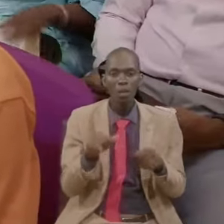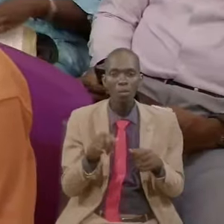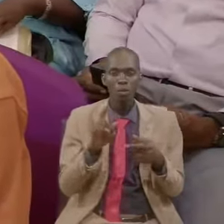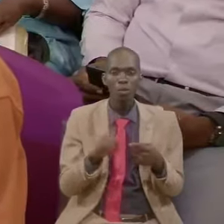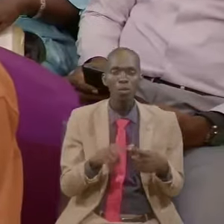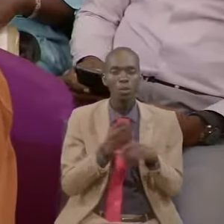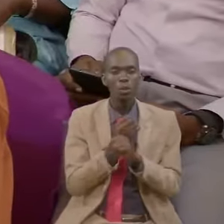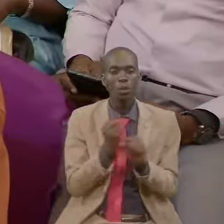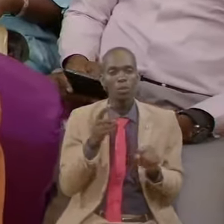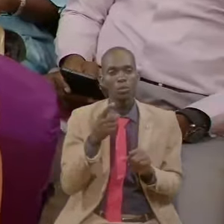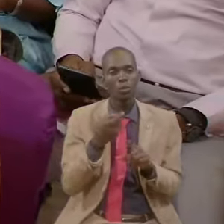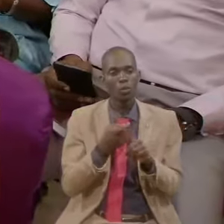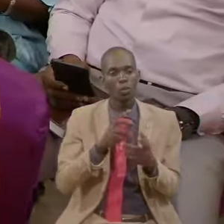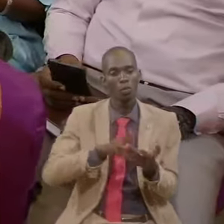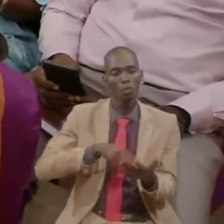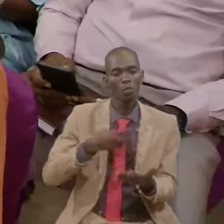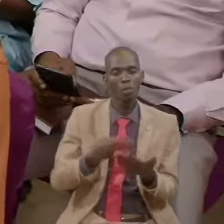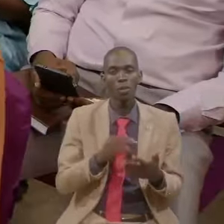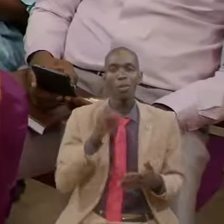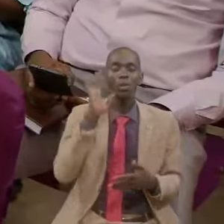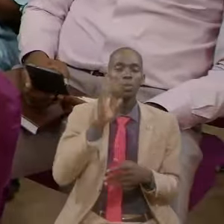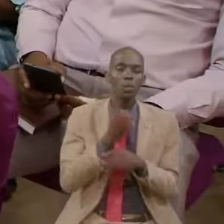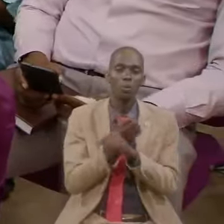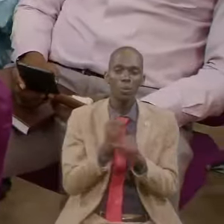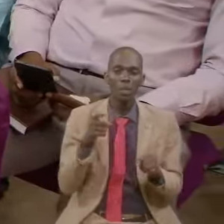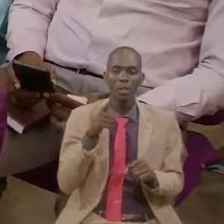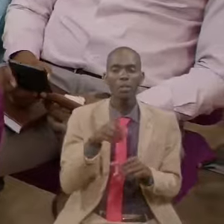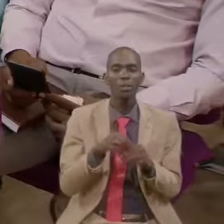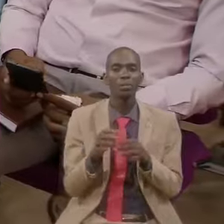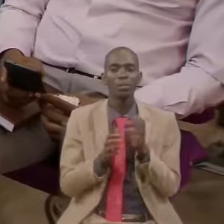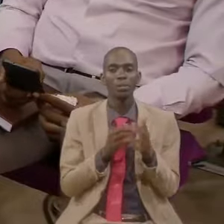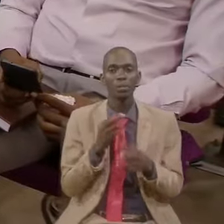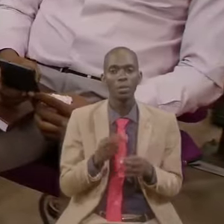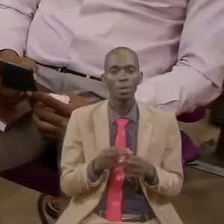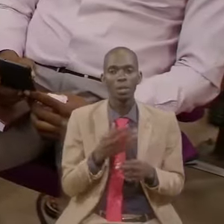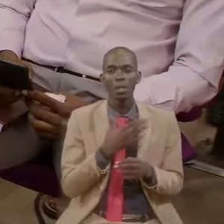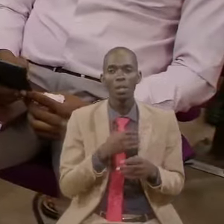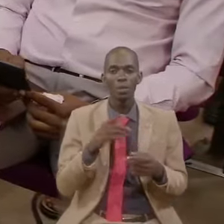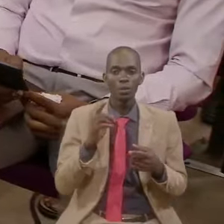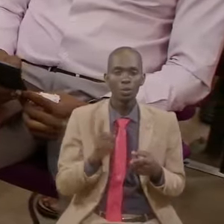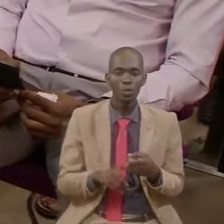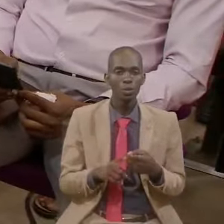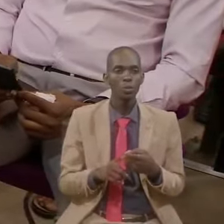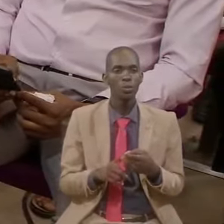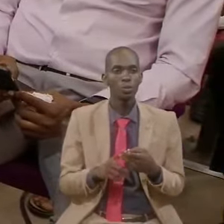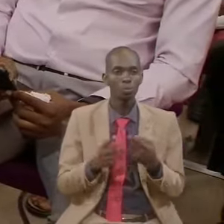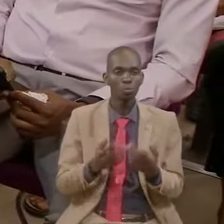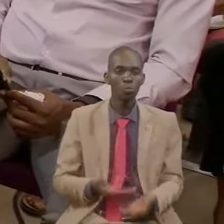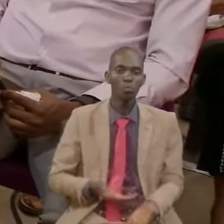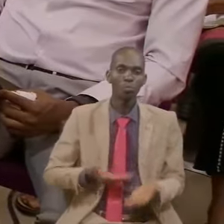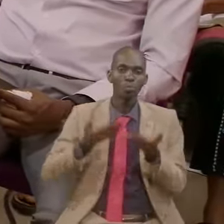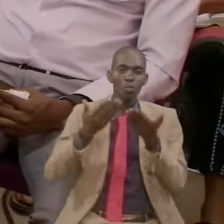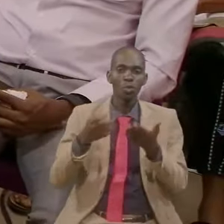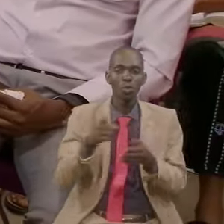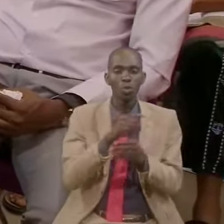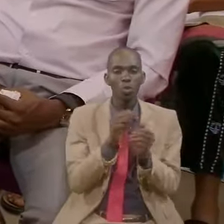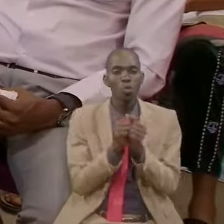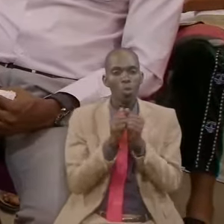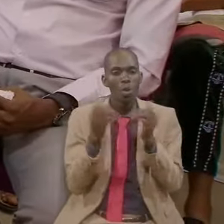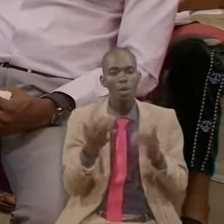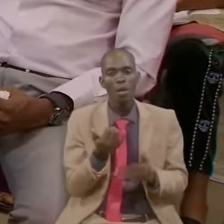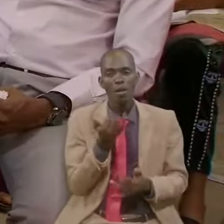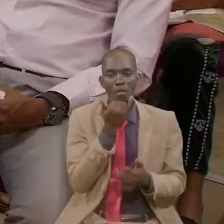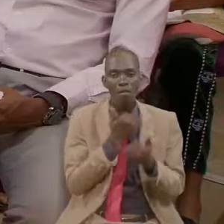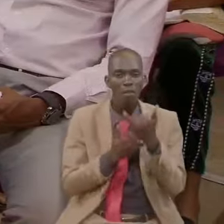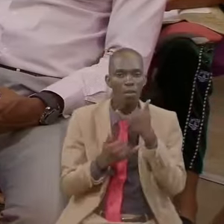to keep you from falling, he will keep you, and to present you faultless before